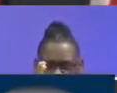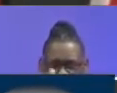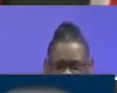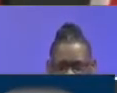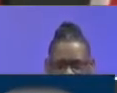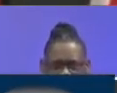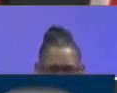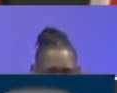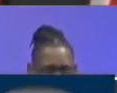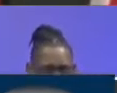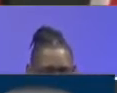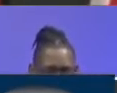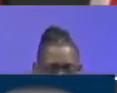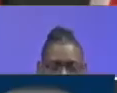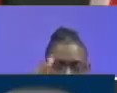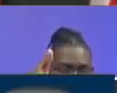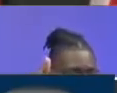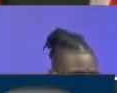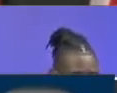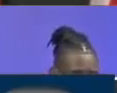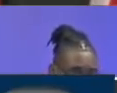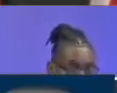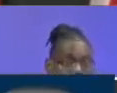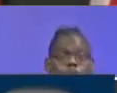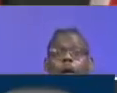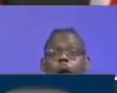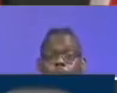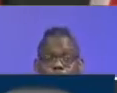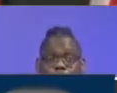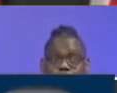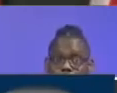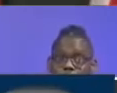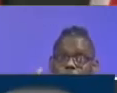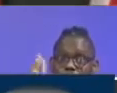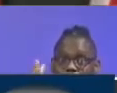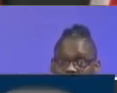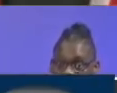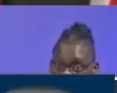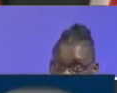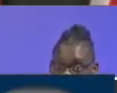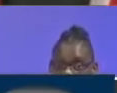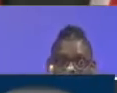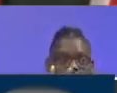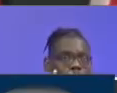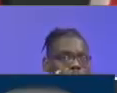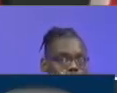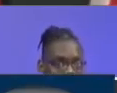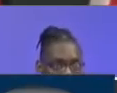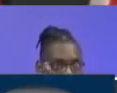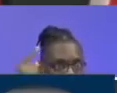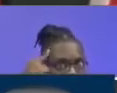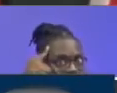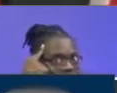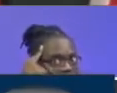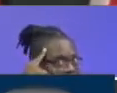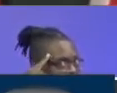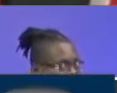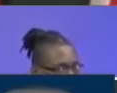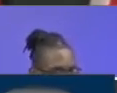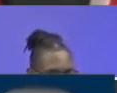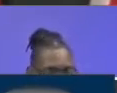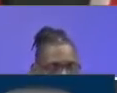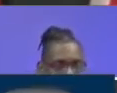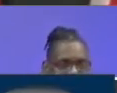Do not expose yourself to people who you think might expose